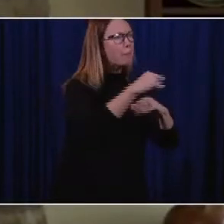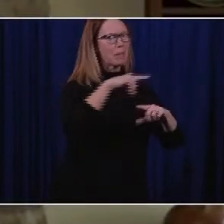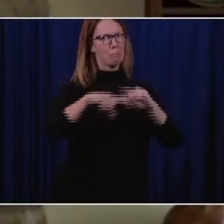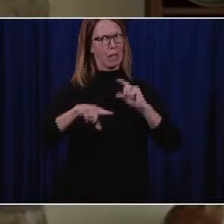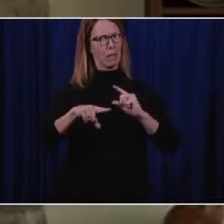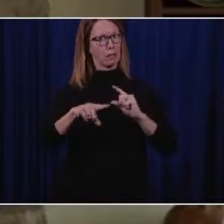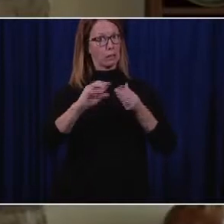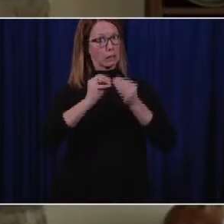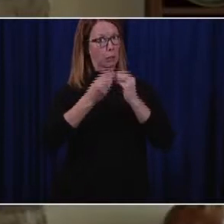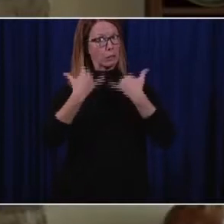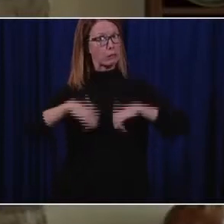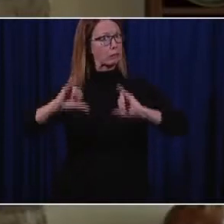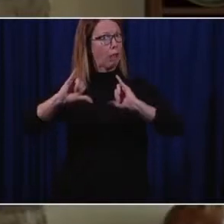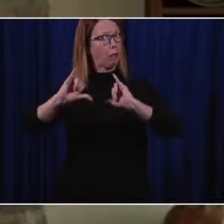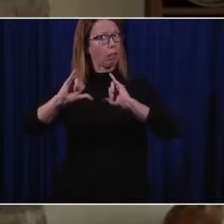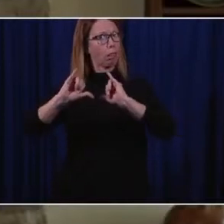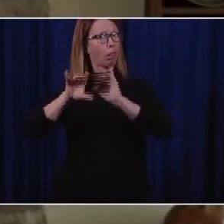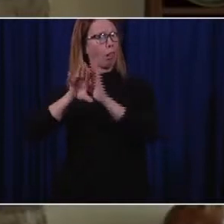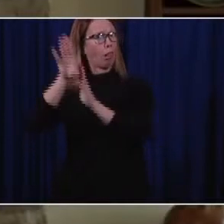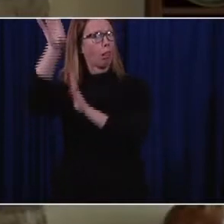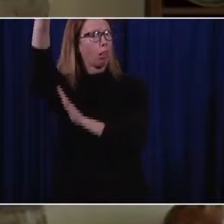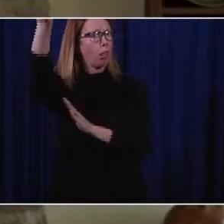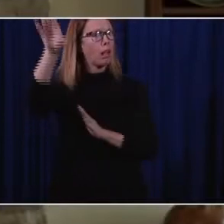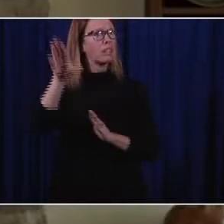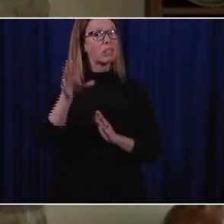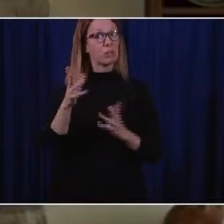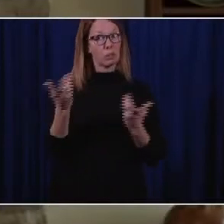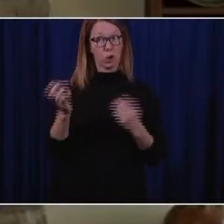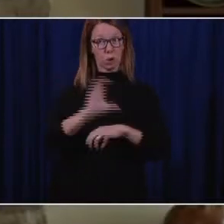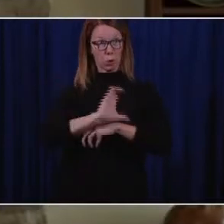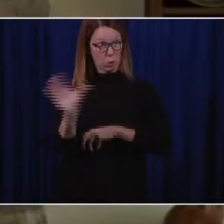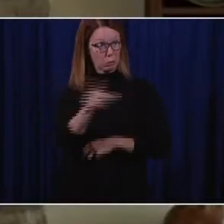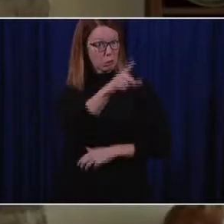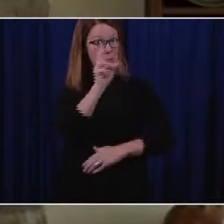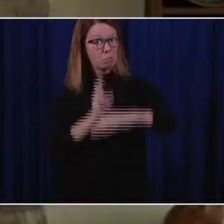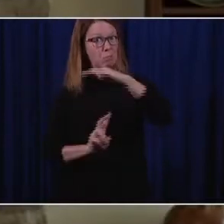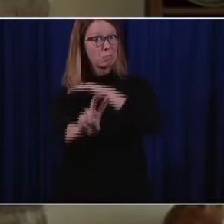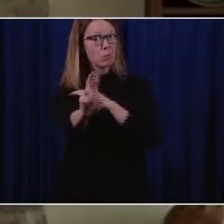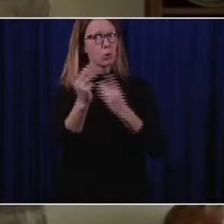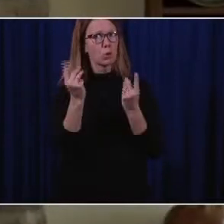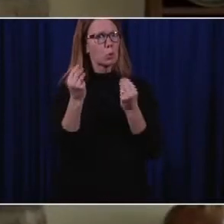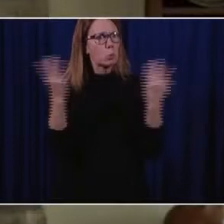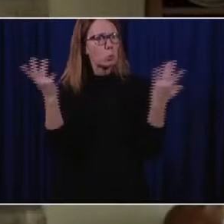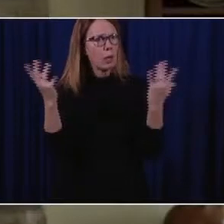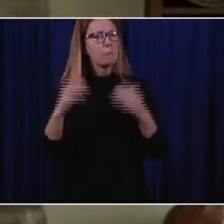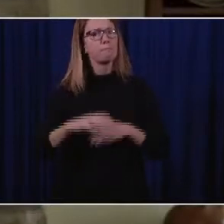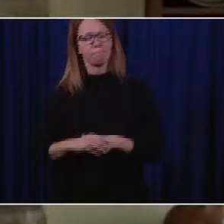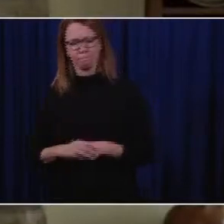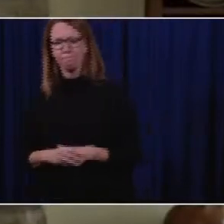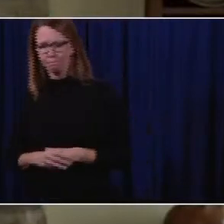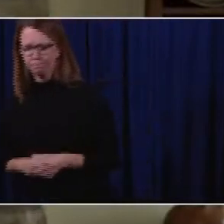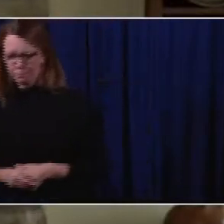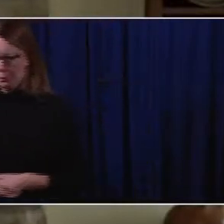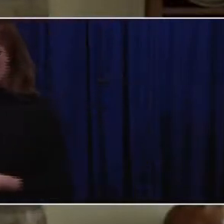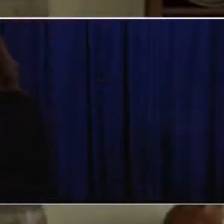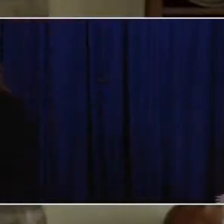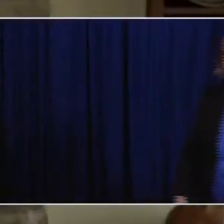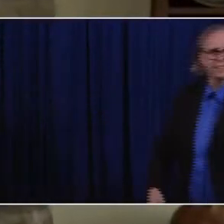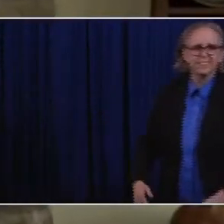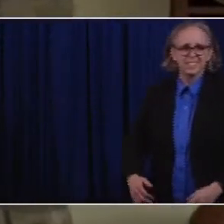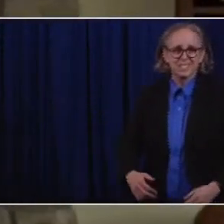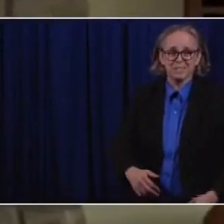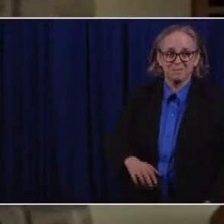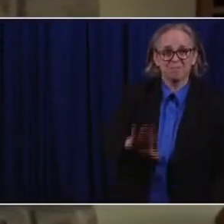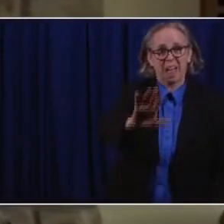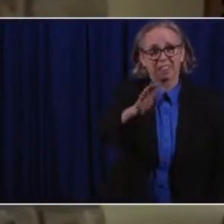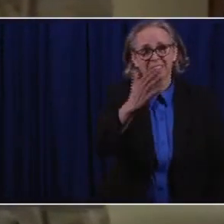for Christmas while families start making plans right now? Yeah, thank you for the question, because